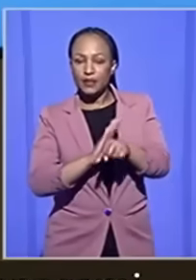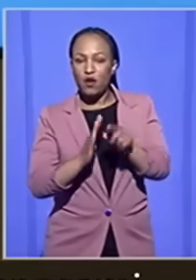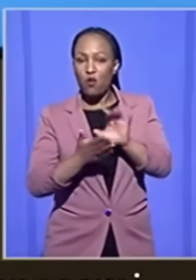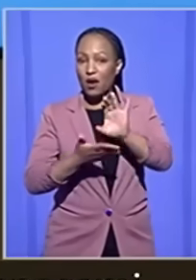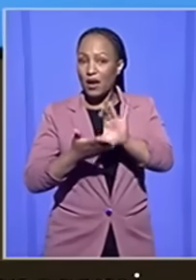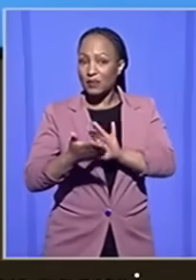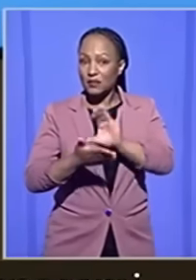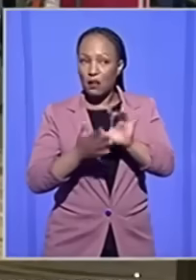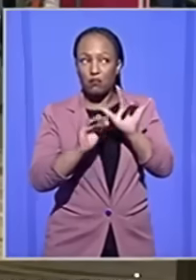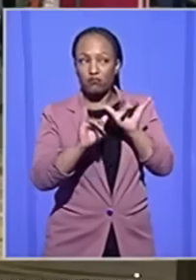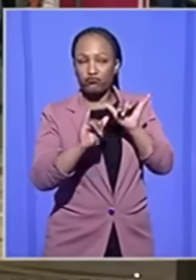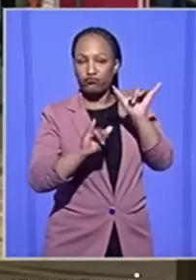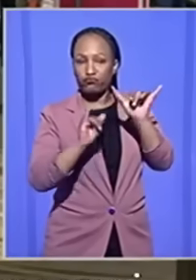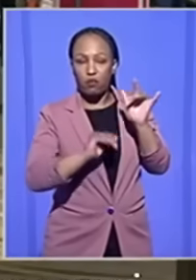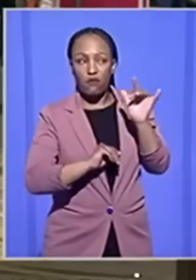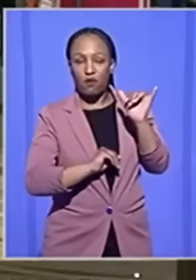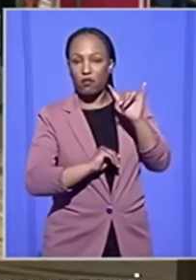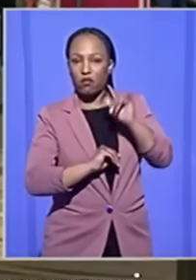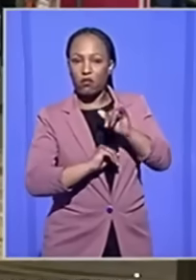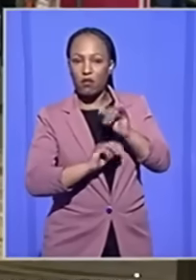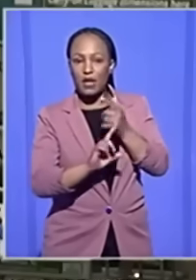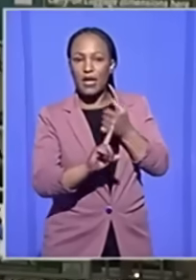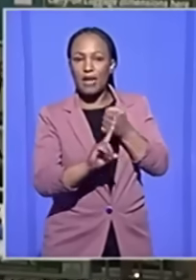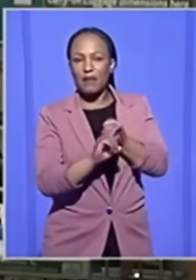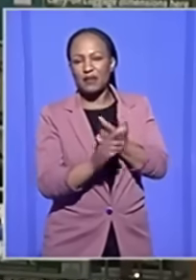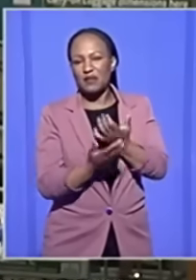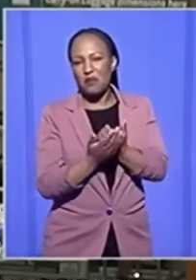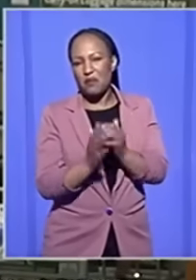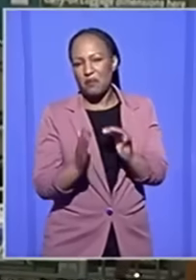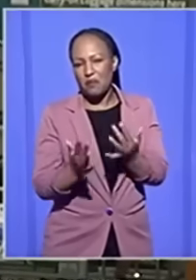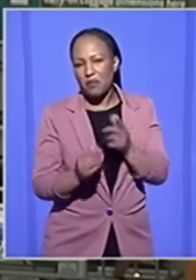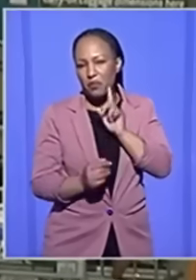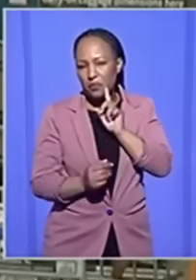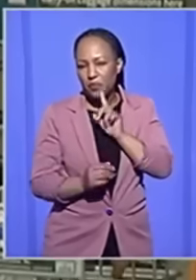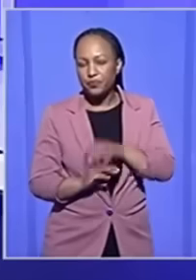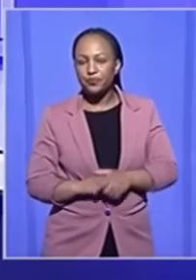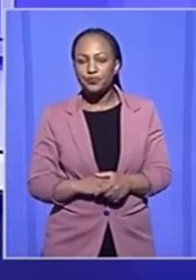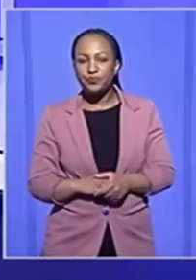difofane le gore seo se amile jang ikonomi.